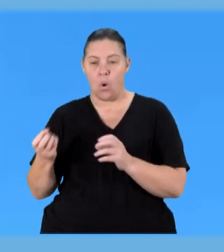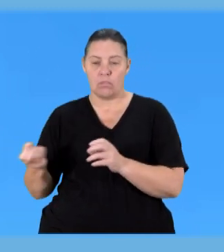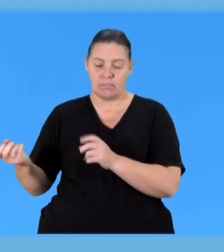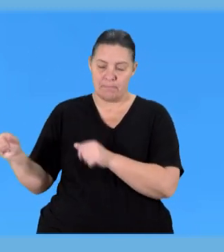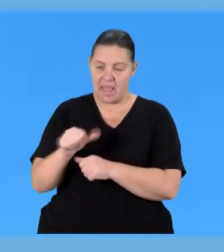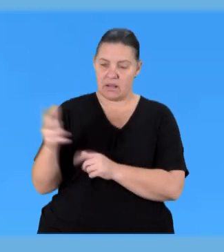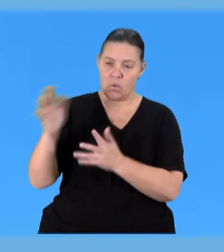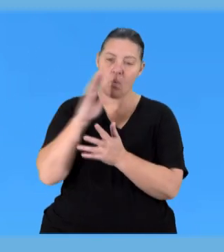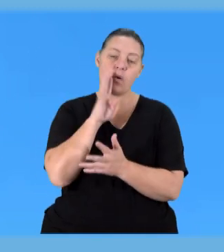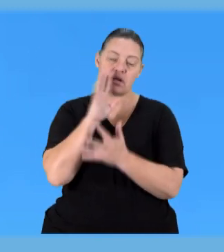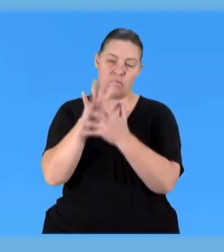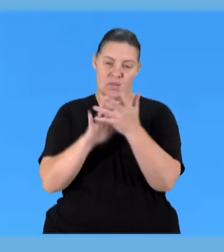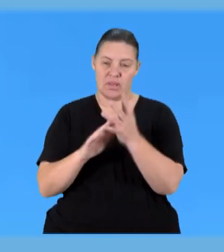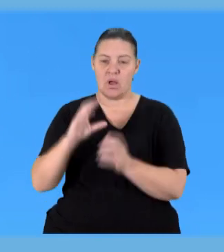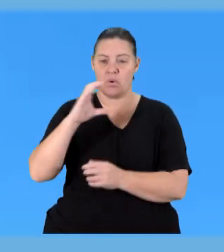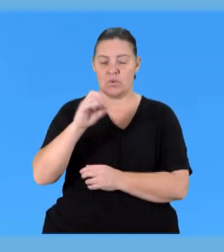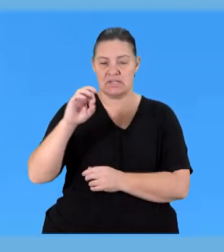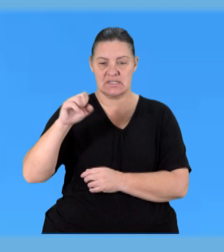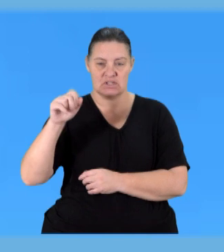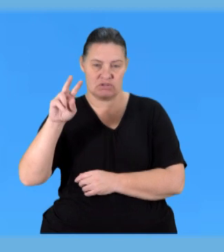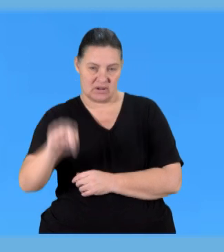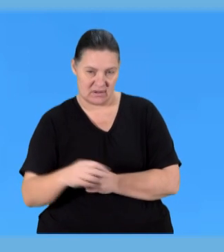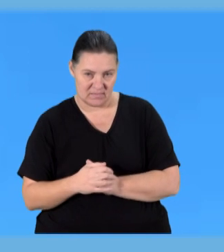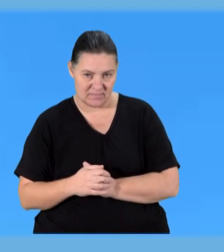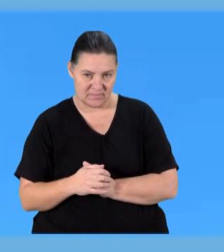also condensation.